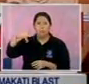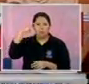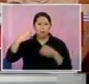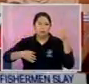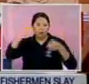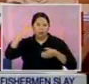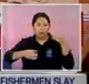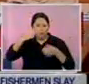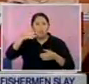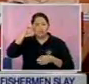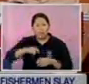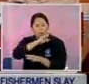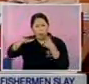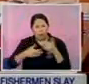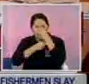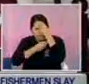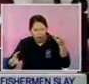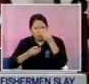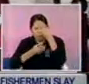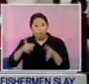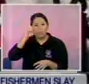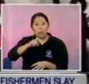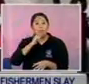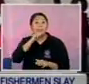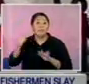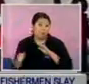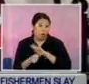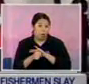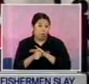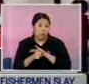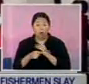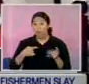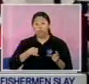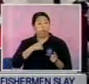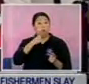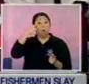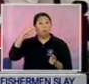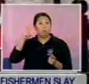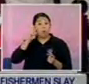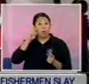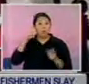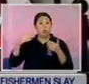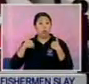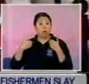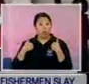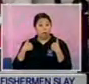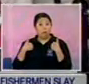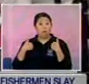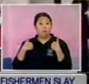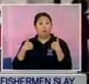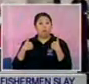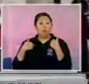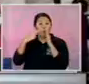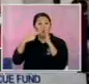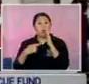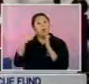we should not hide anything. In fact, I'm not aware that we have any provisions for executive session, but there is a big difference